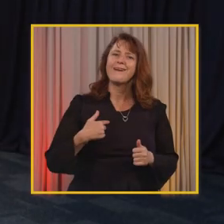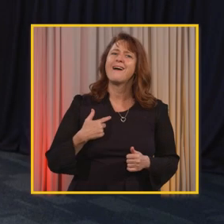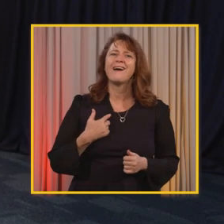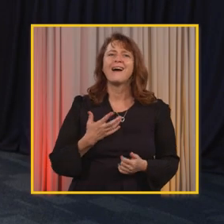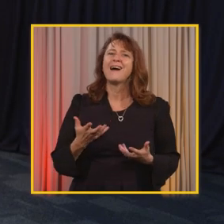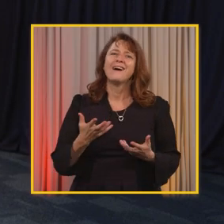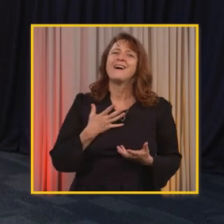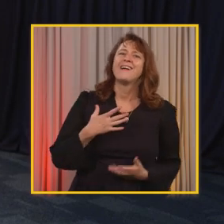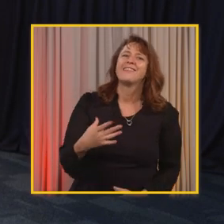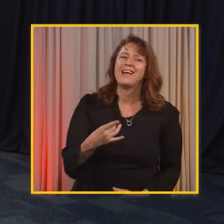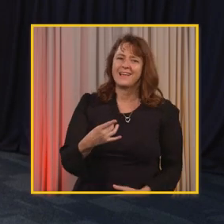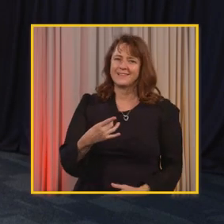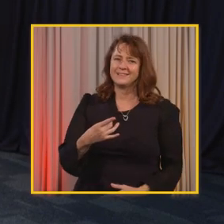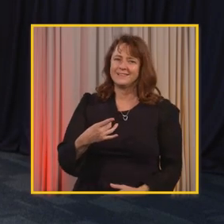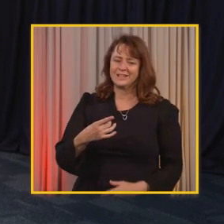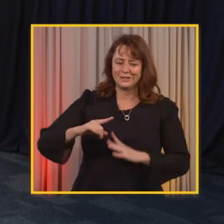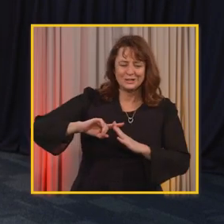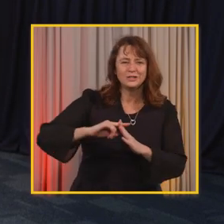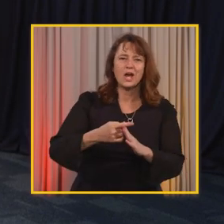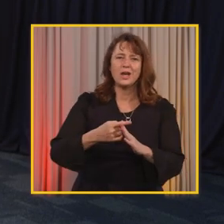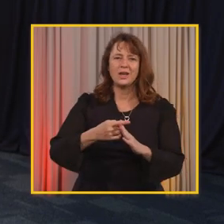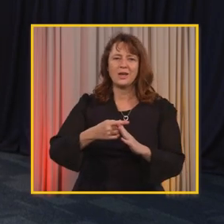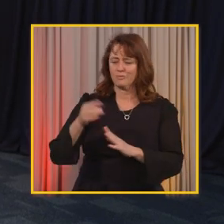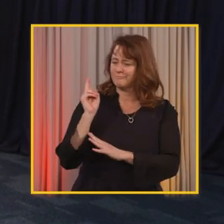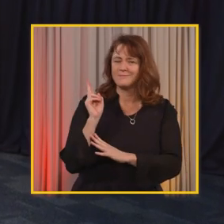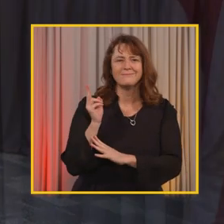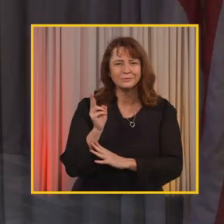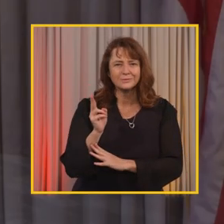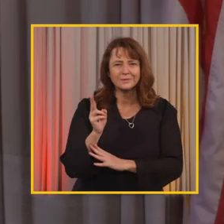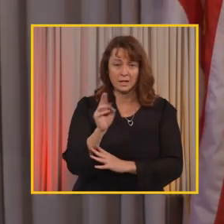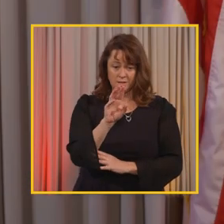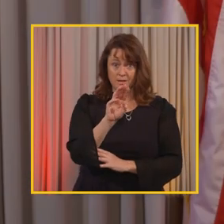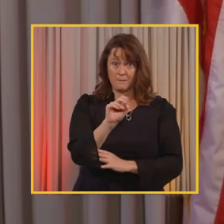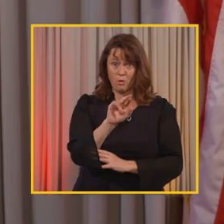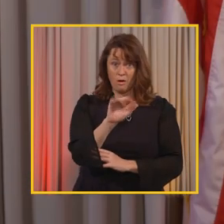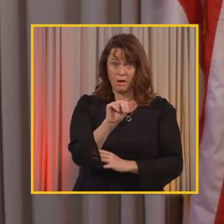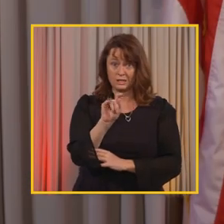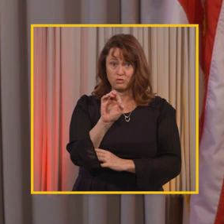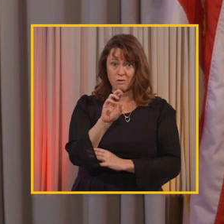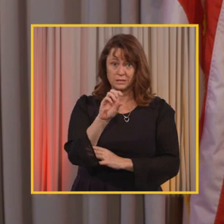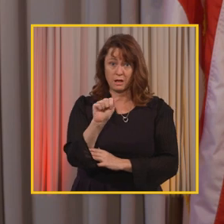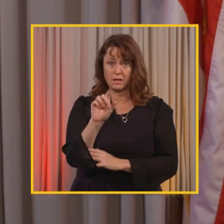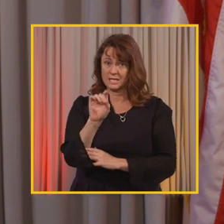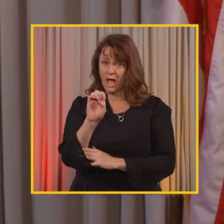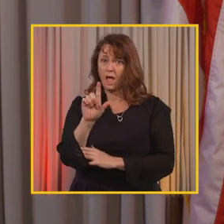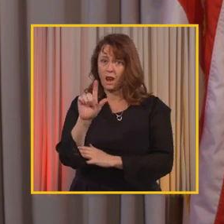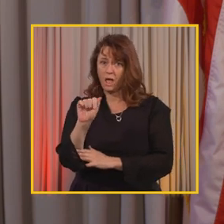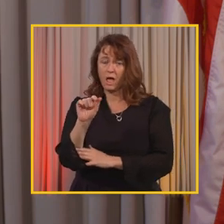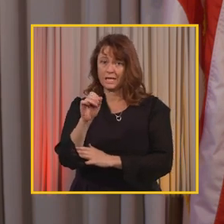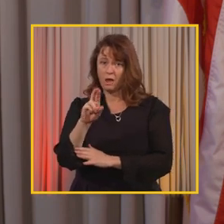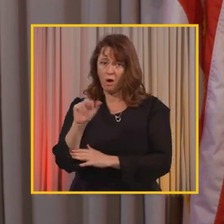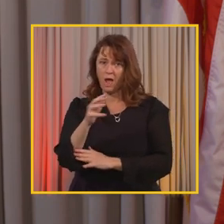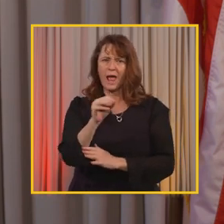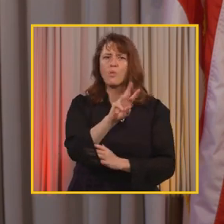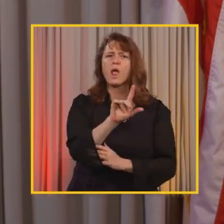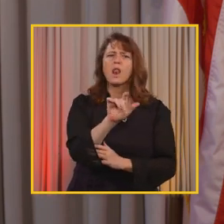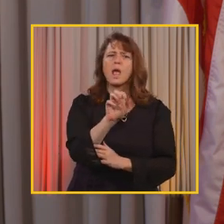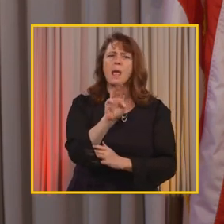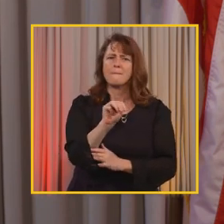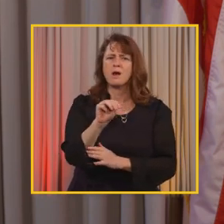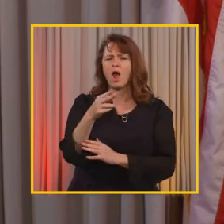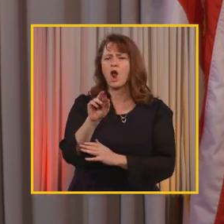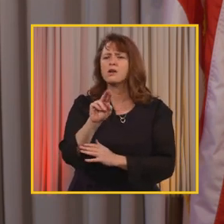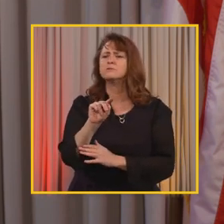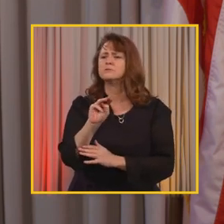Thank you. I would like to start off with a little bit of our history. Maria Teresa de la Guerra and William Edward